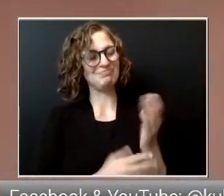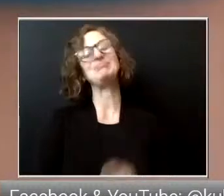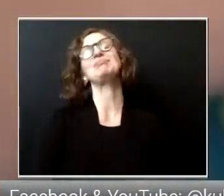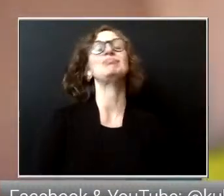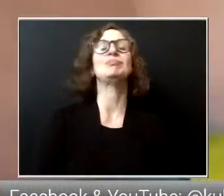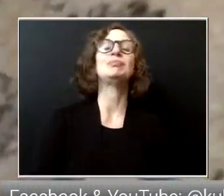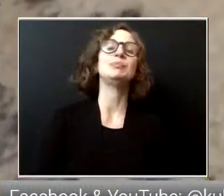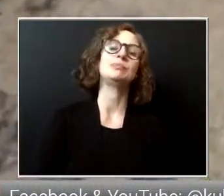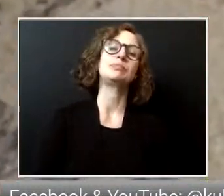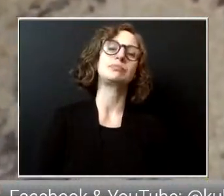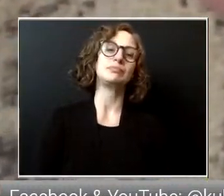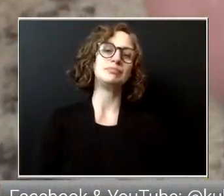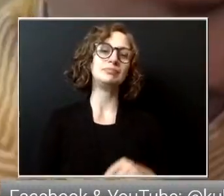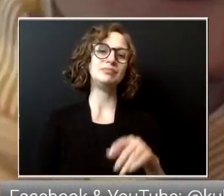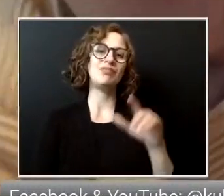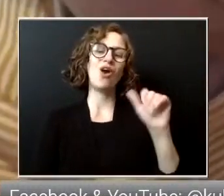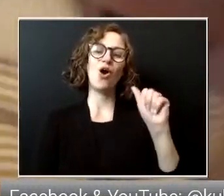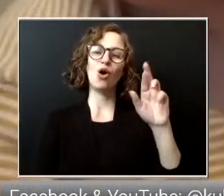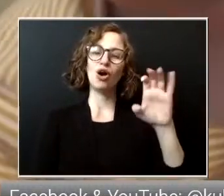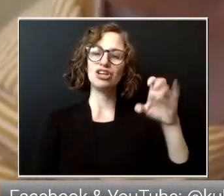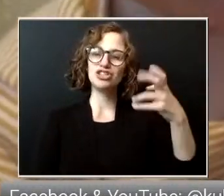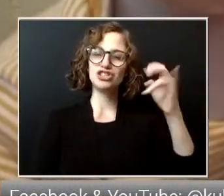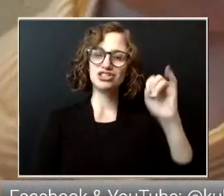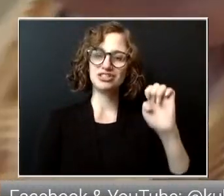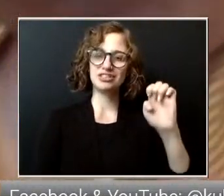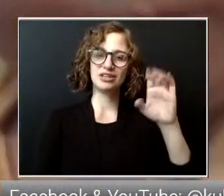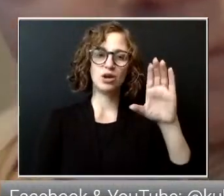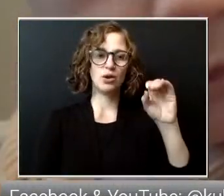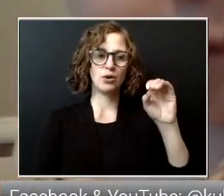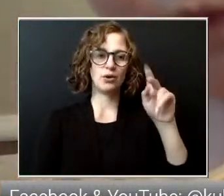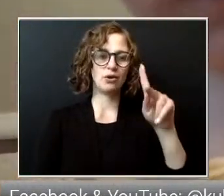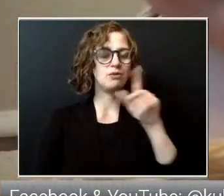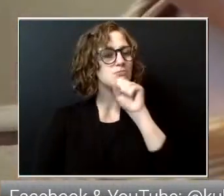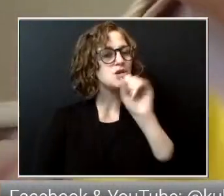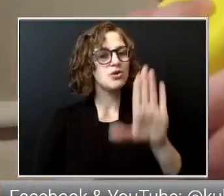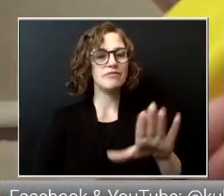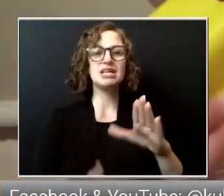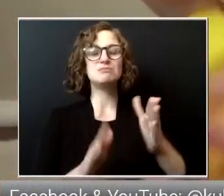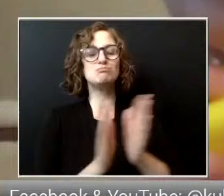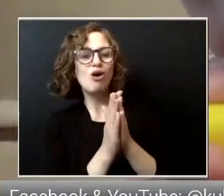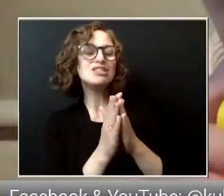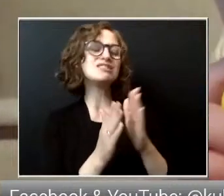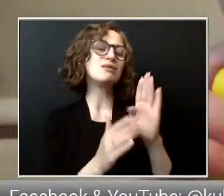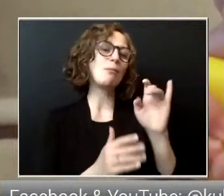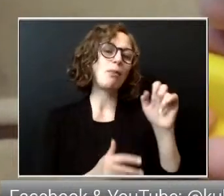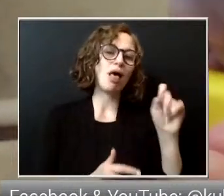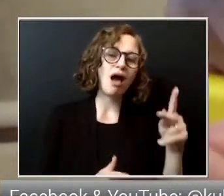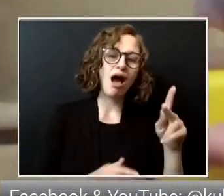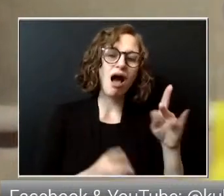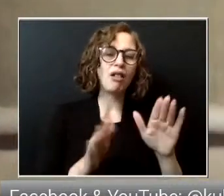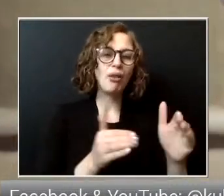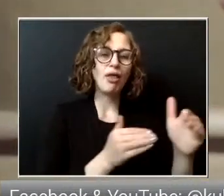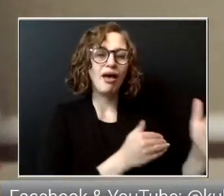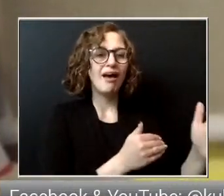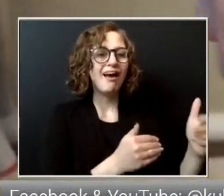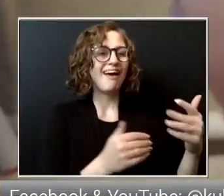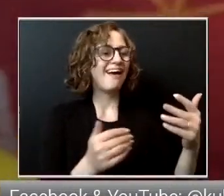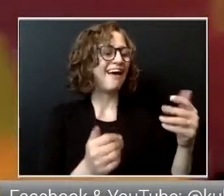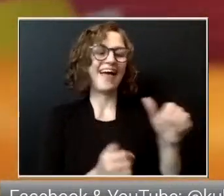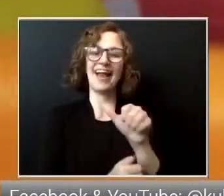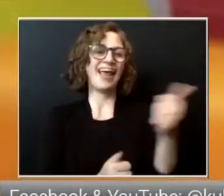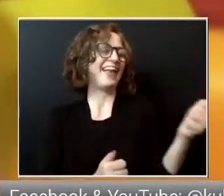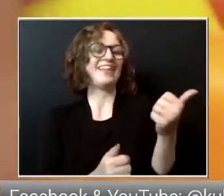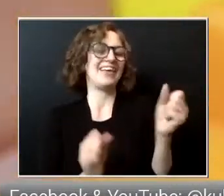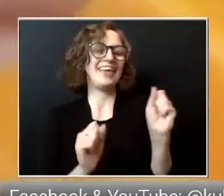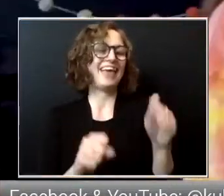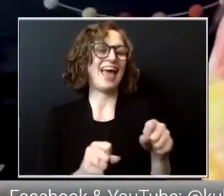Little Archie Cook loves his books, blocks, and like any teething baby, anything else he can put his mouth on.